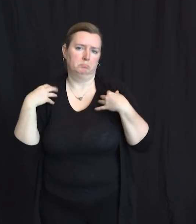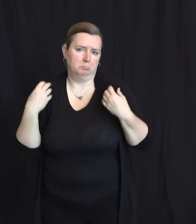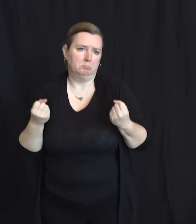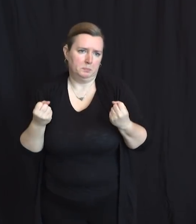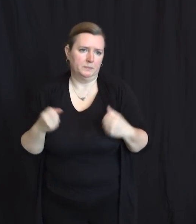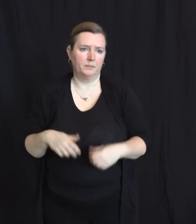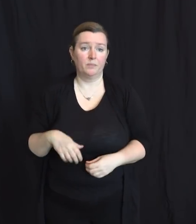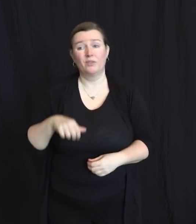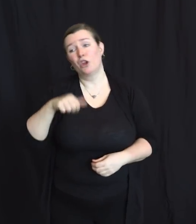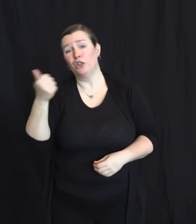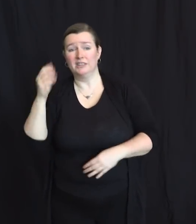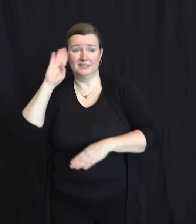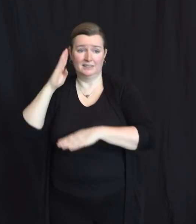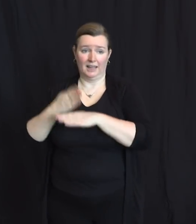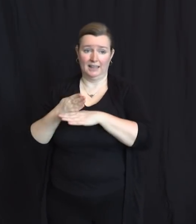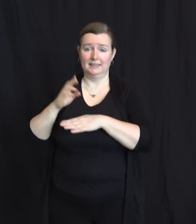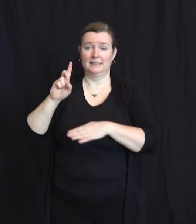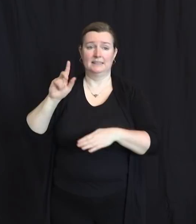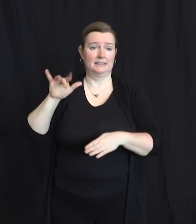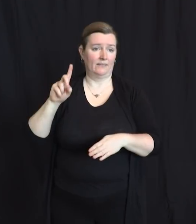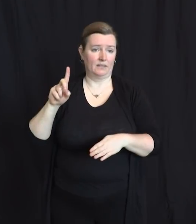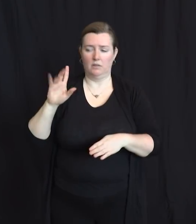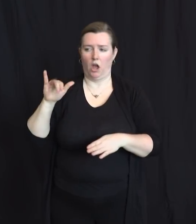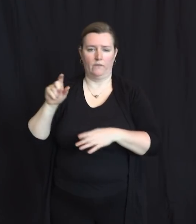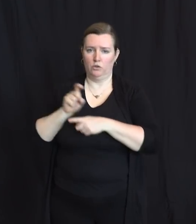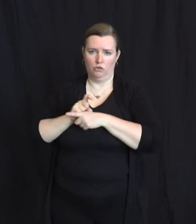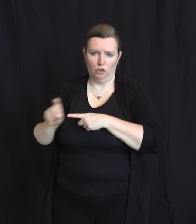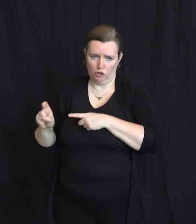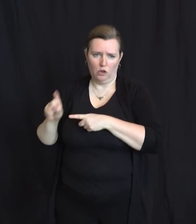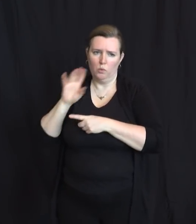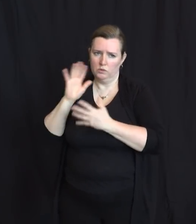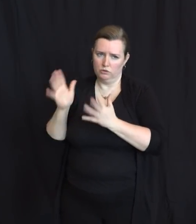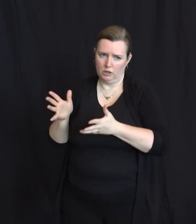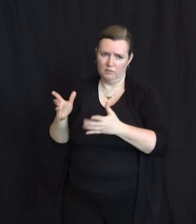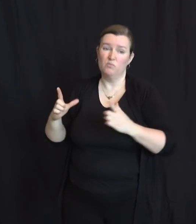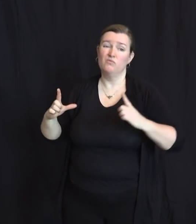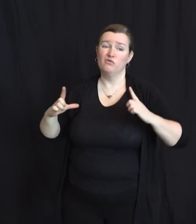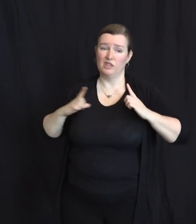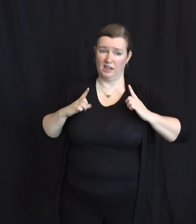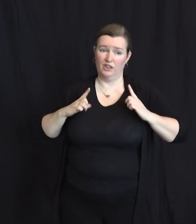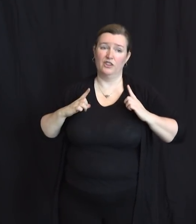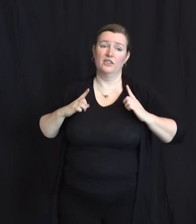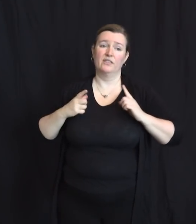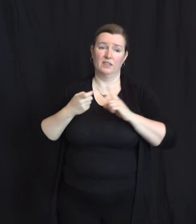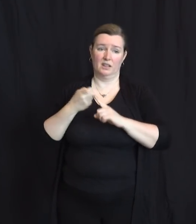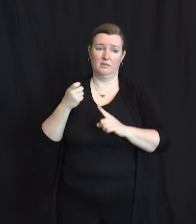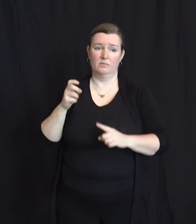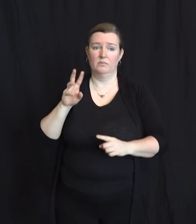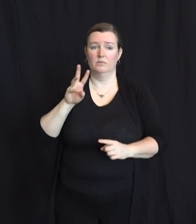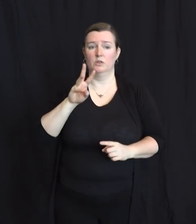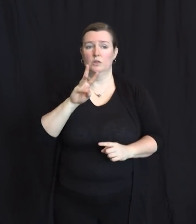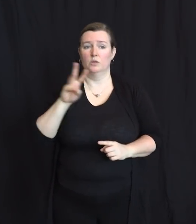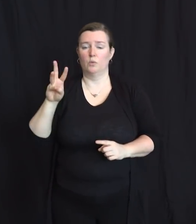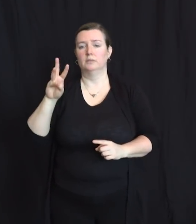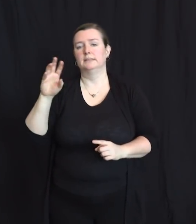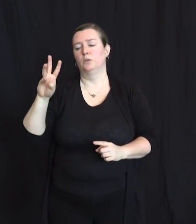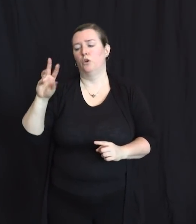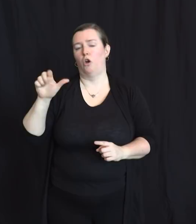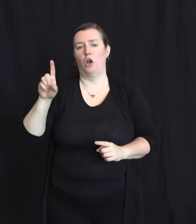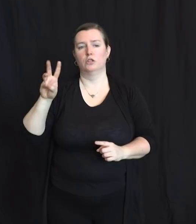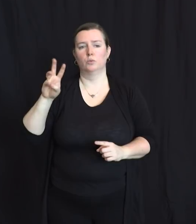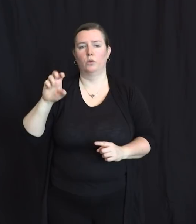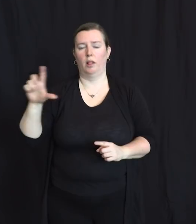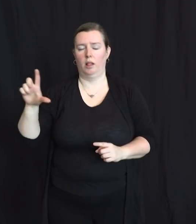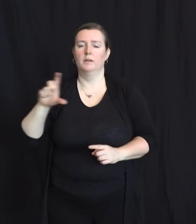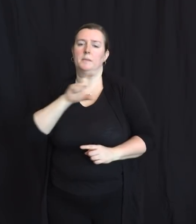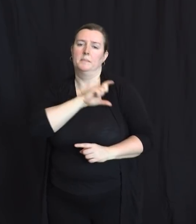who I have not yet spoken with but tried, he retired recently from the West Caldwell Police Department. And by the way, the apple doesn't